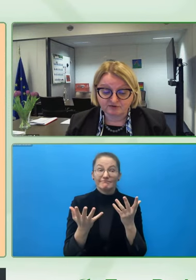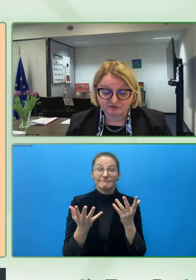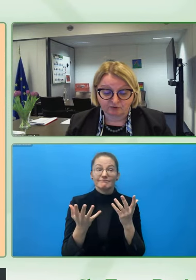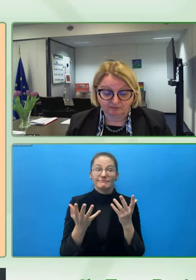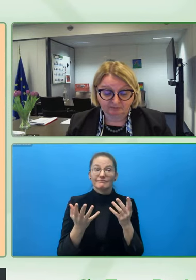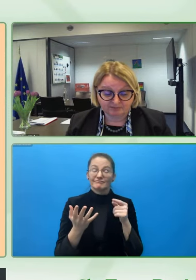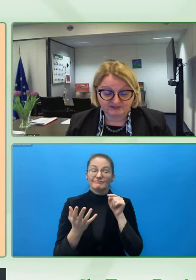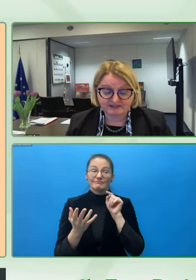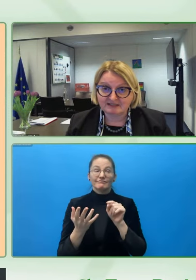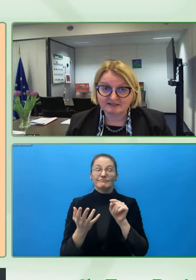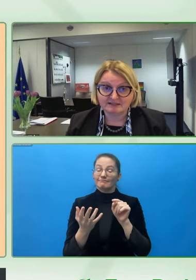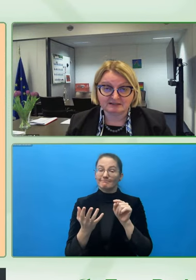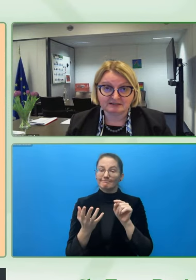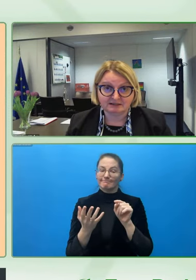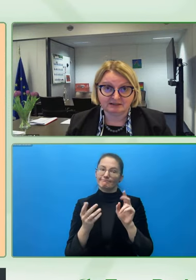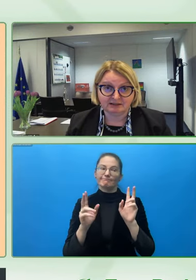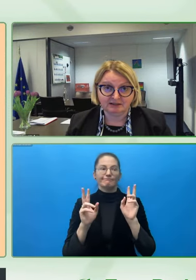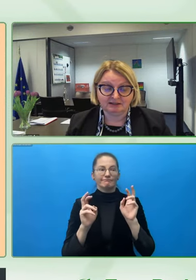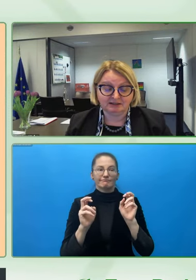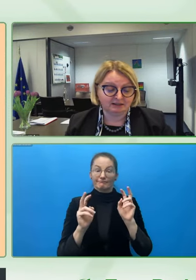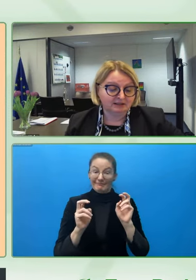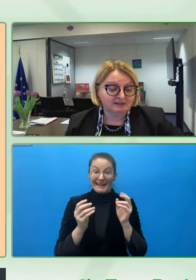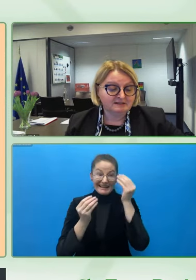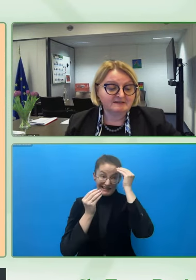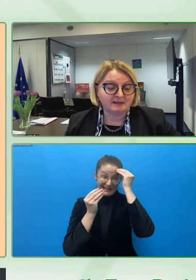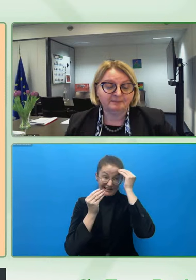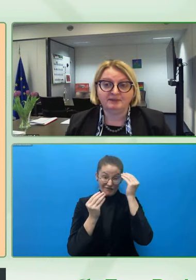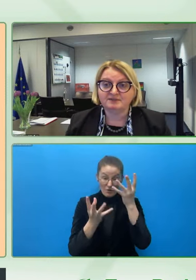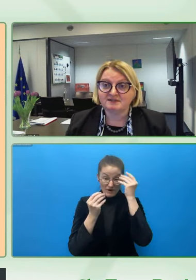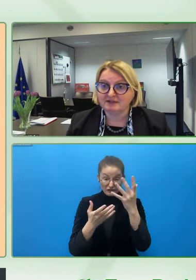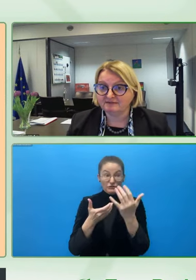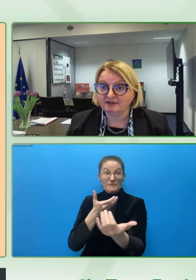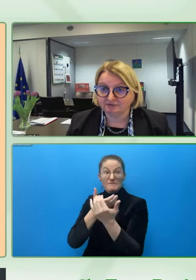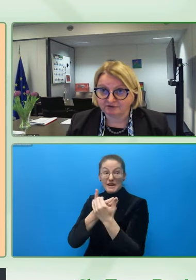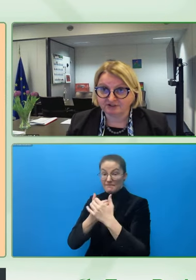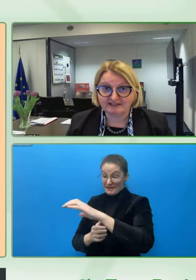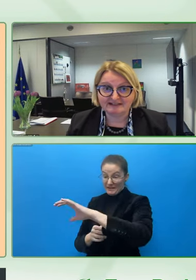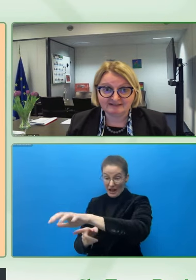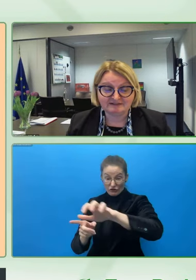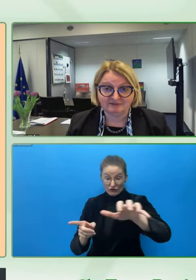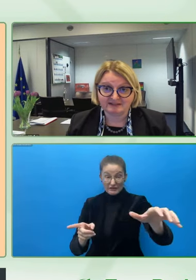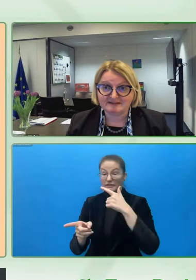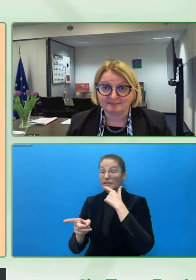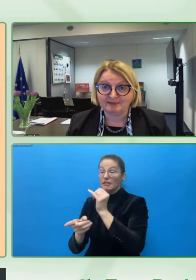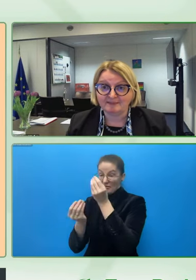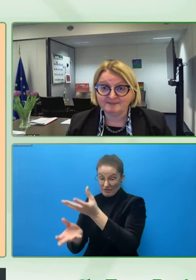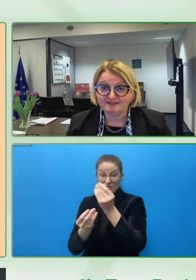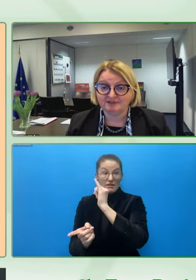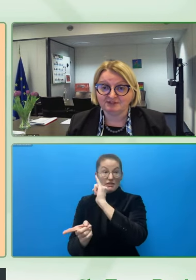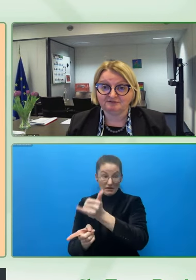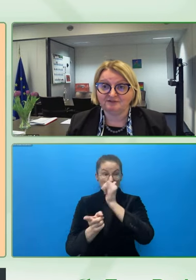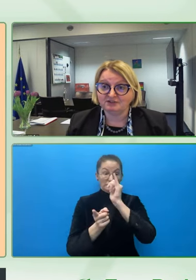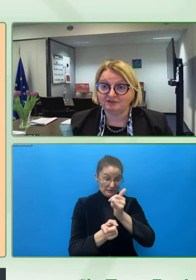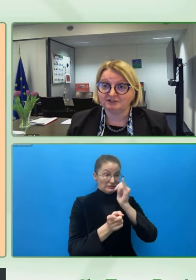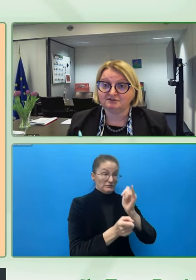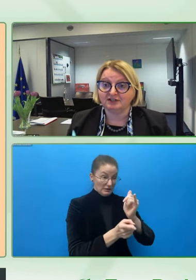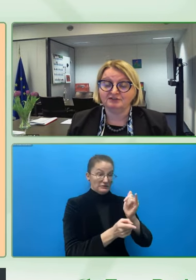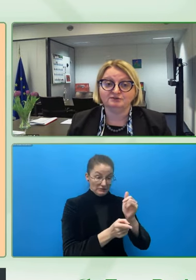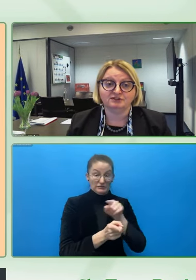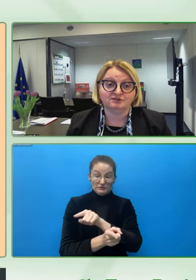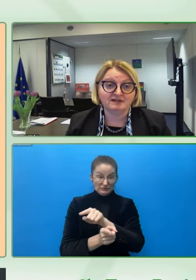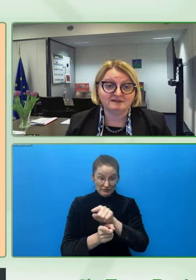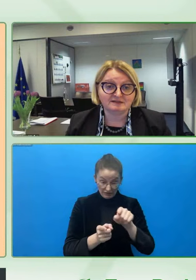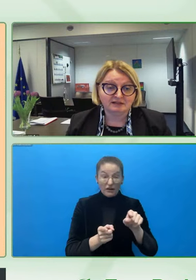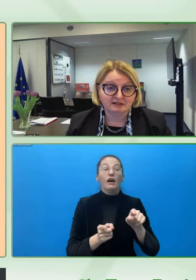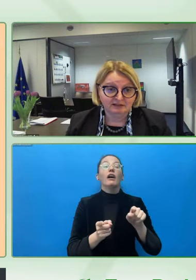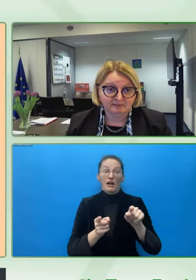in almost all member states. In some member states, we have already identified some gaps which we are trying